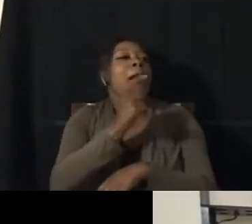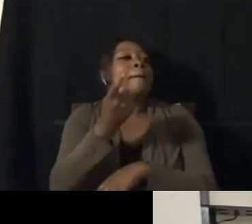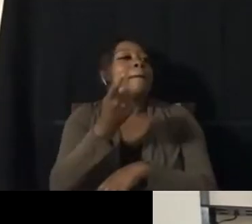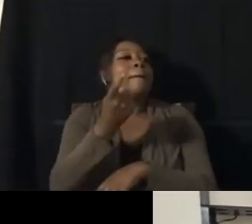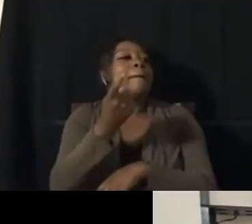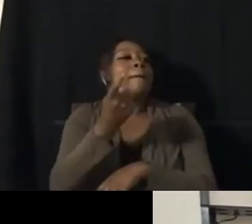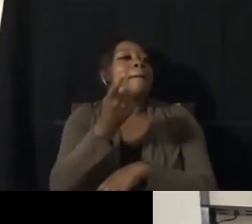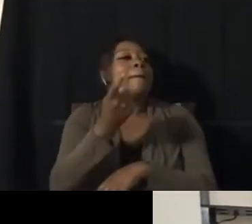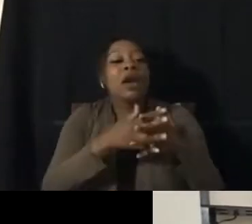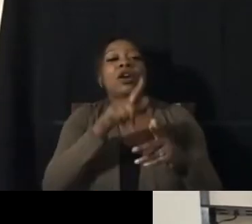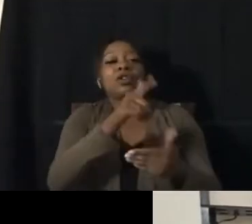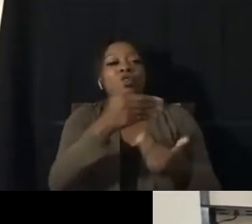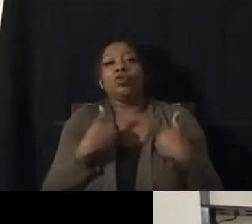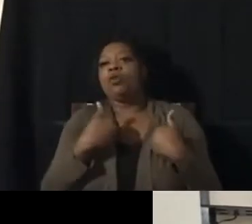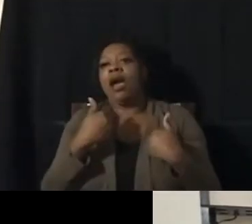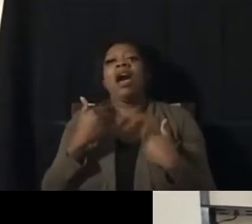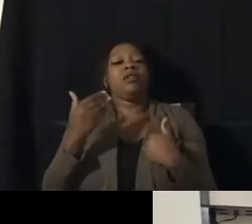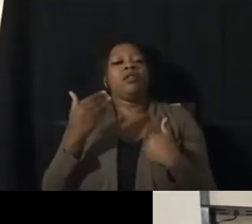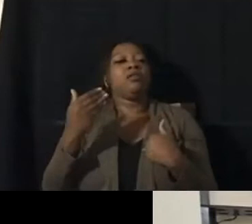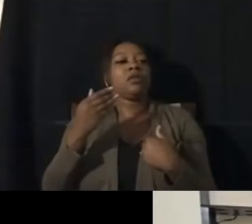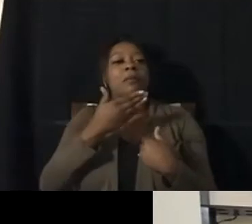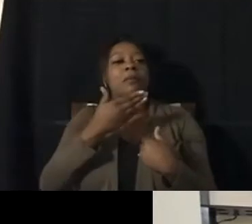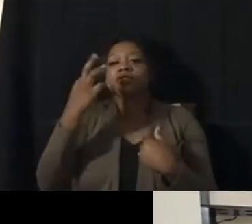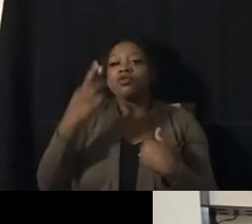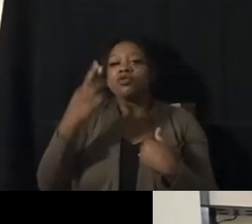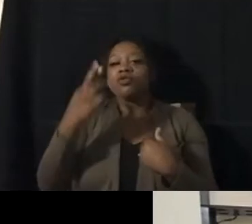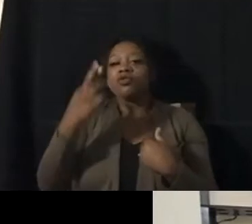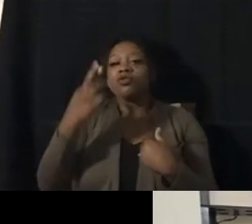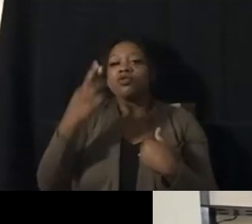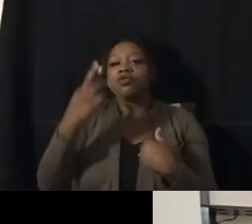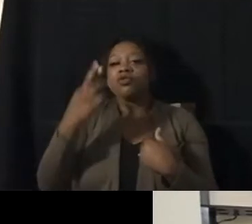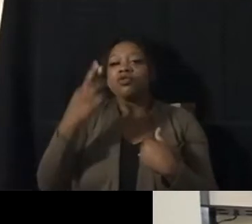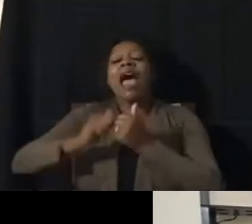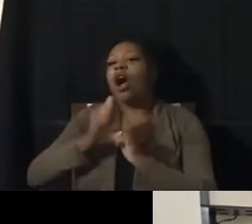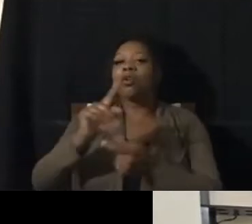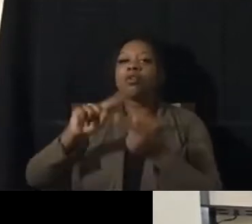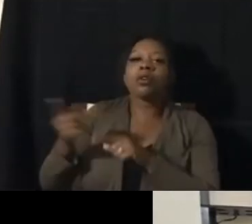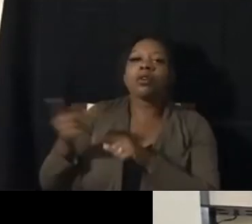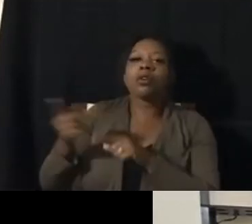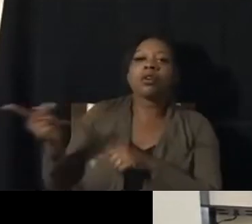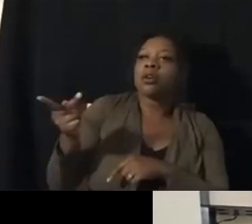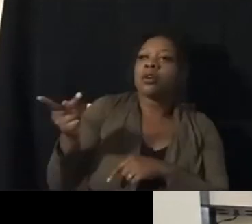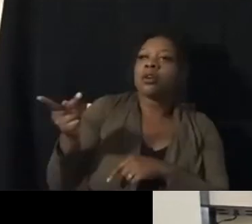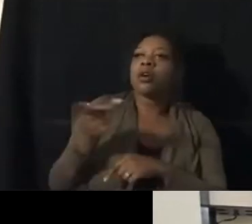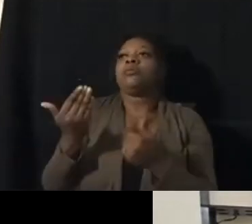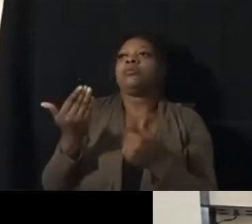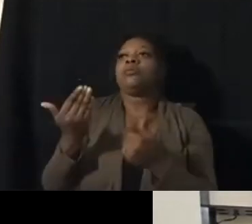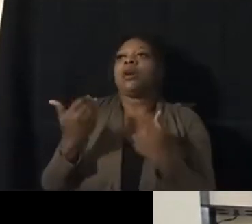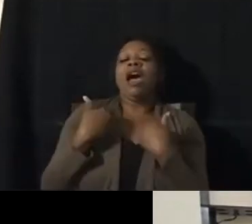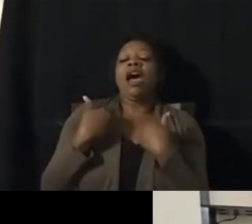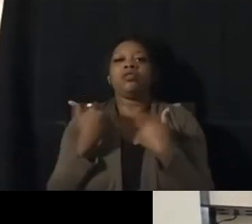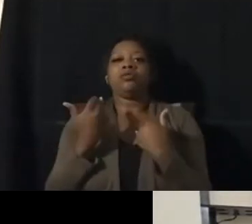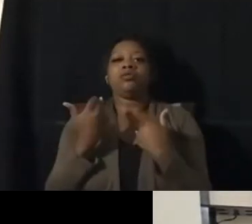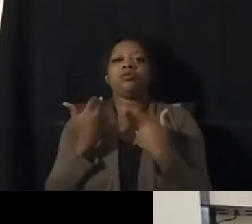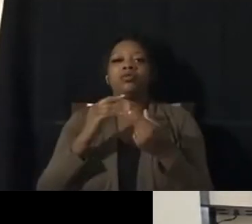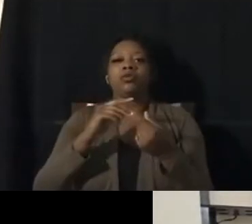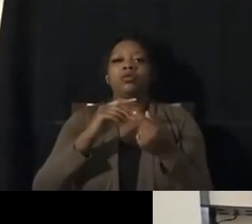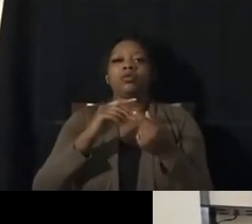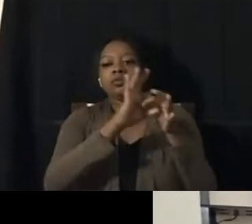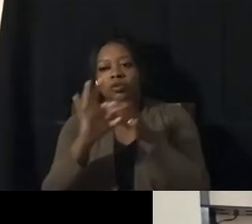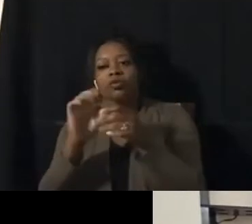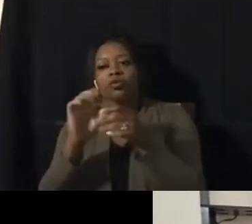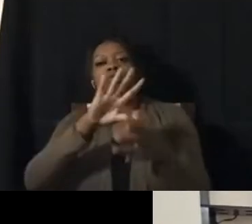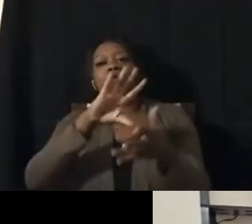inform your decision in creating this character, and why was it important for you to have a disabled character and make it a part of the storyline?